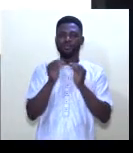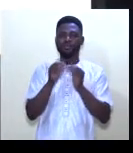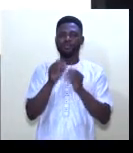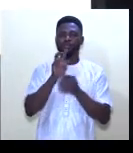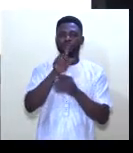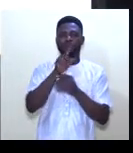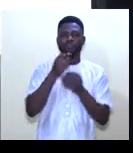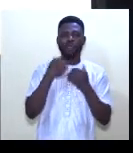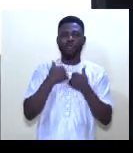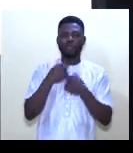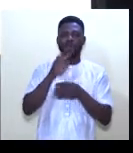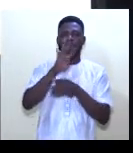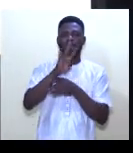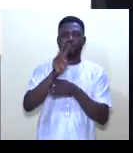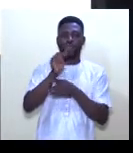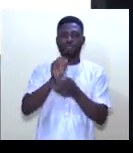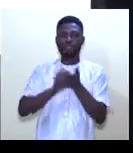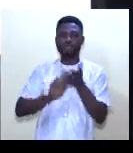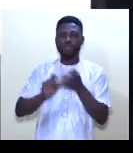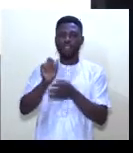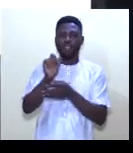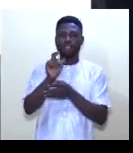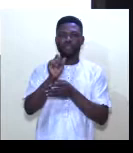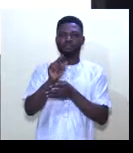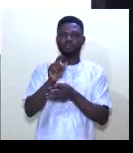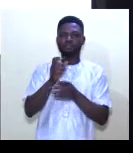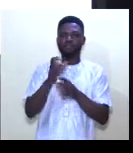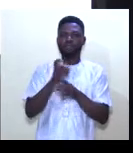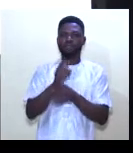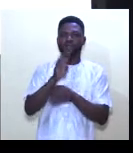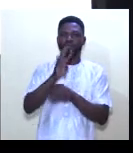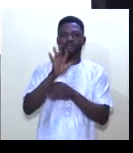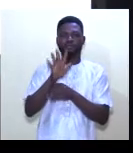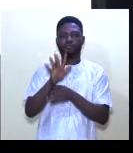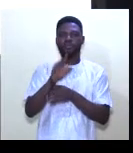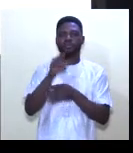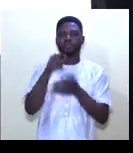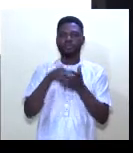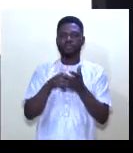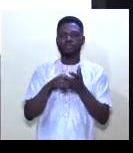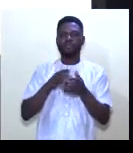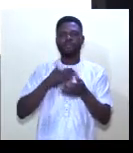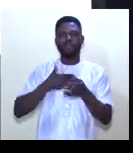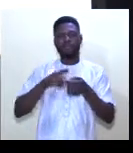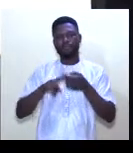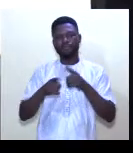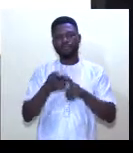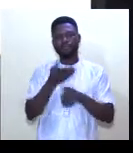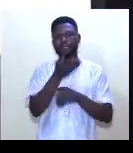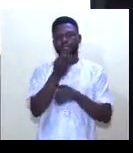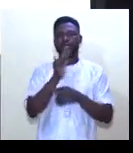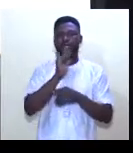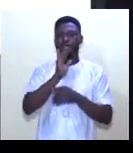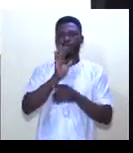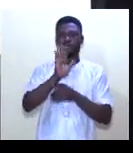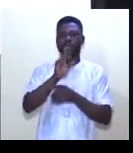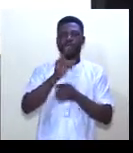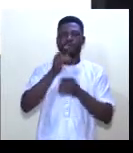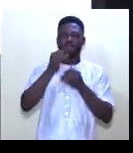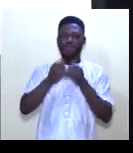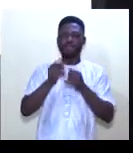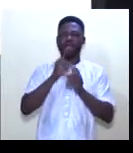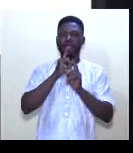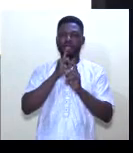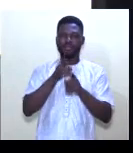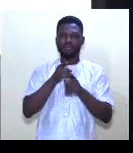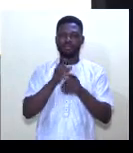it's equal to. So you have 4n, remove 11, you get 45. So this, my friend, is your final